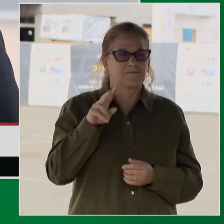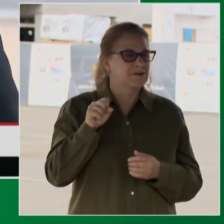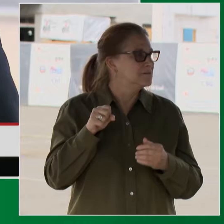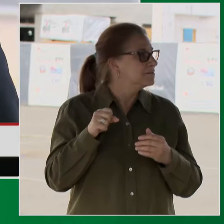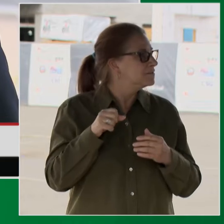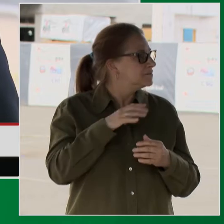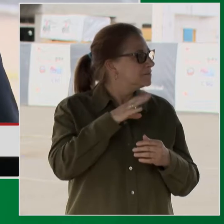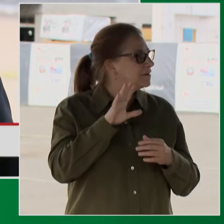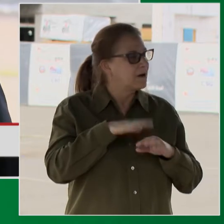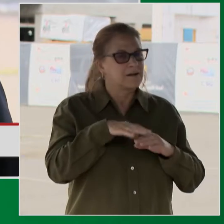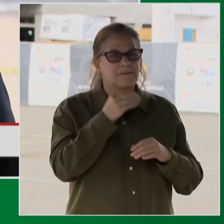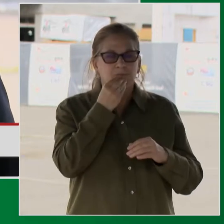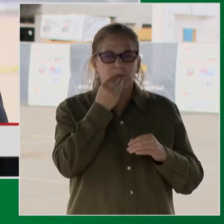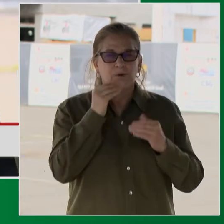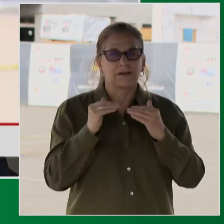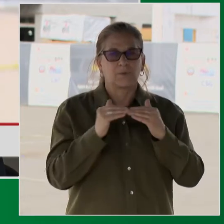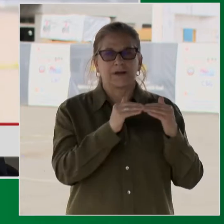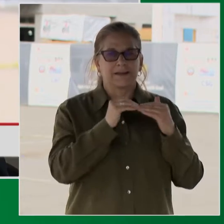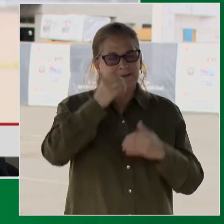district.